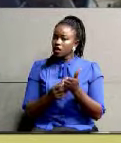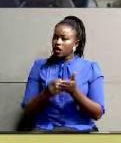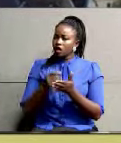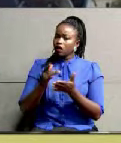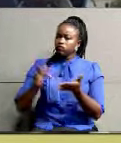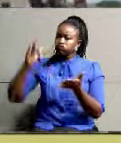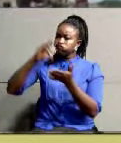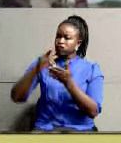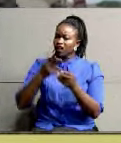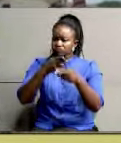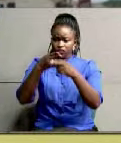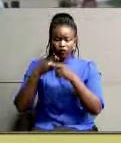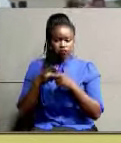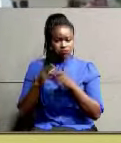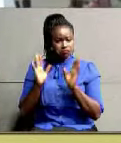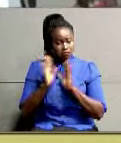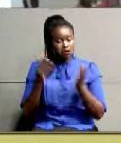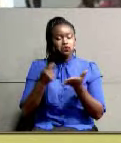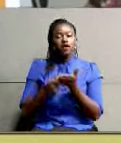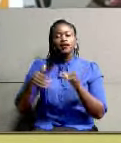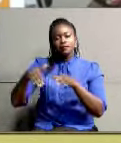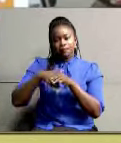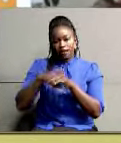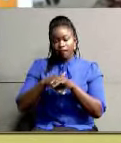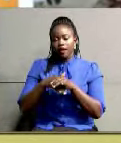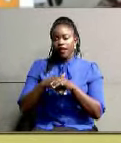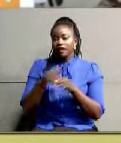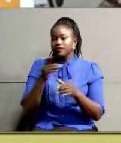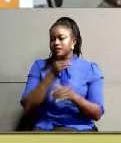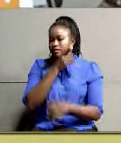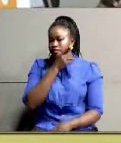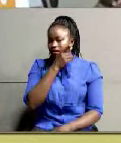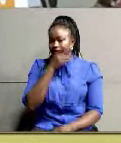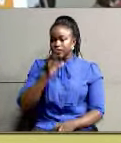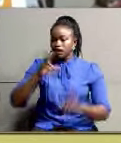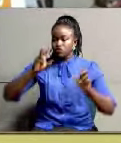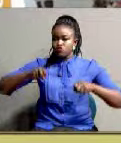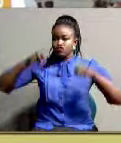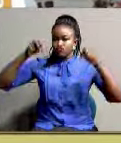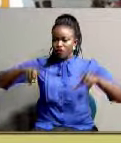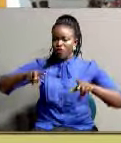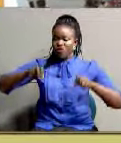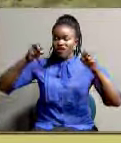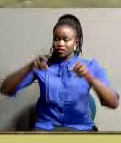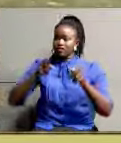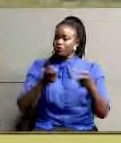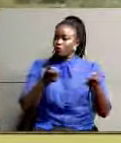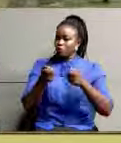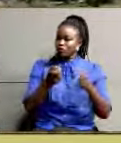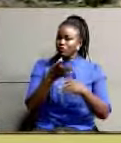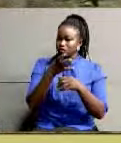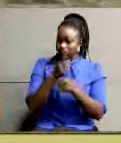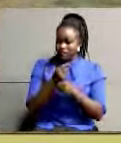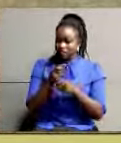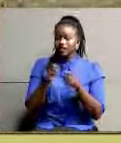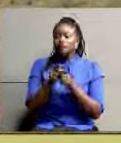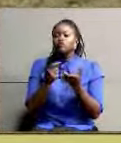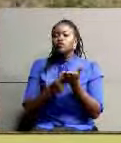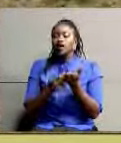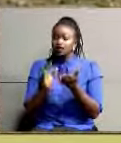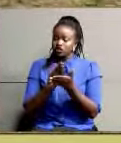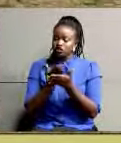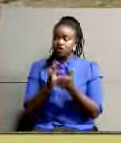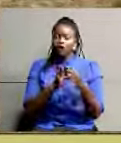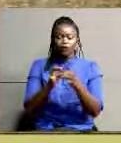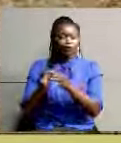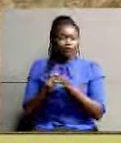it is a member of the Desert Locust Control Organization, and therefore Uganda is a shareholder. He